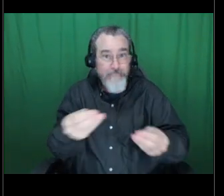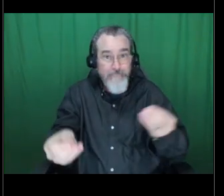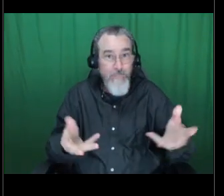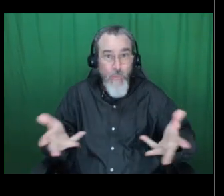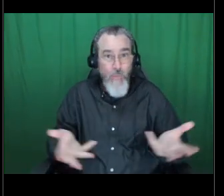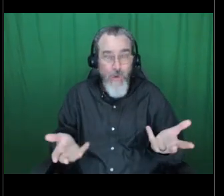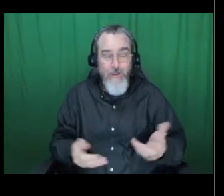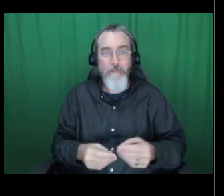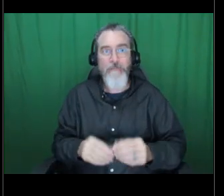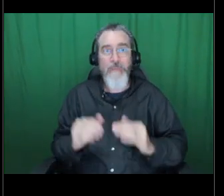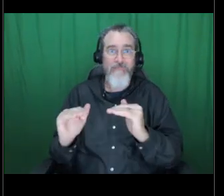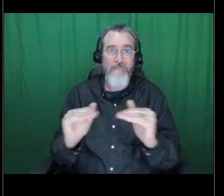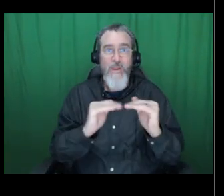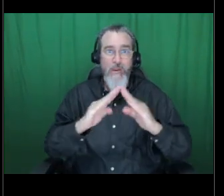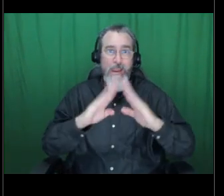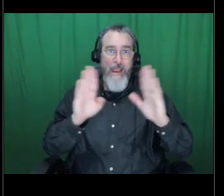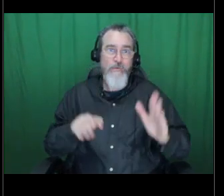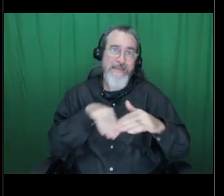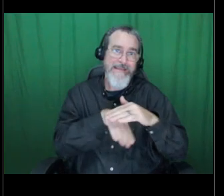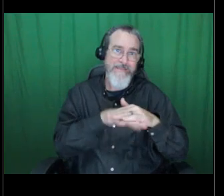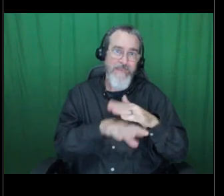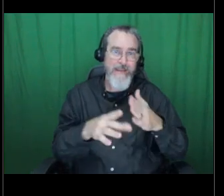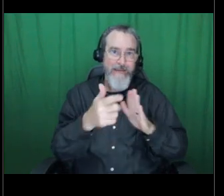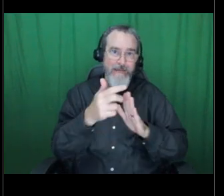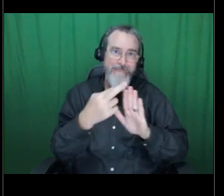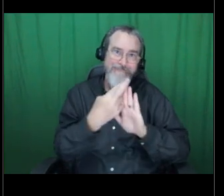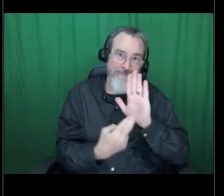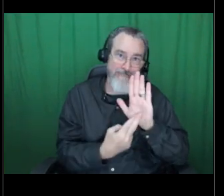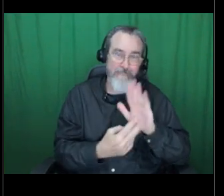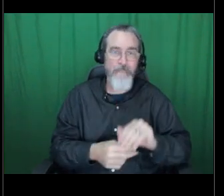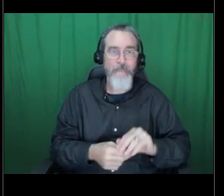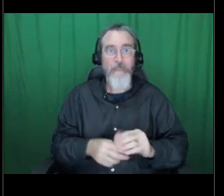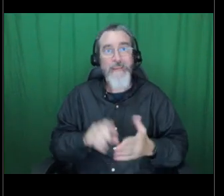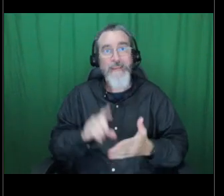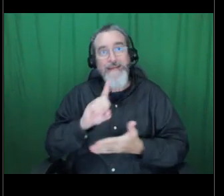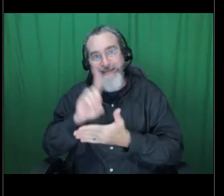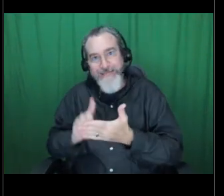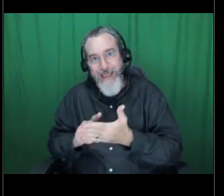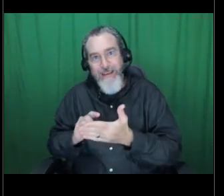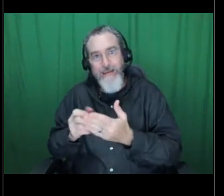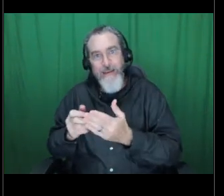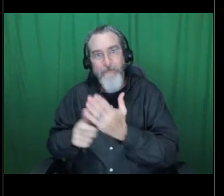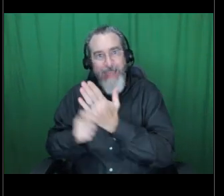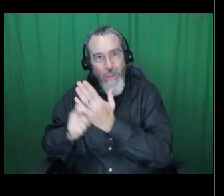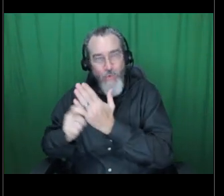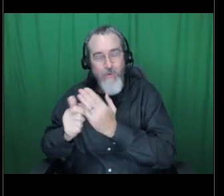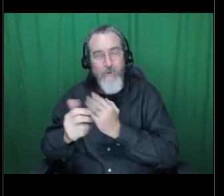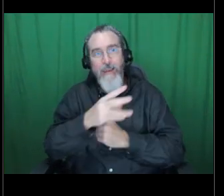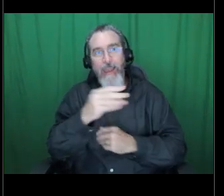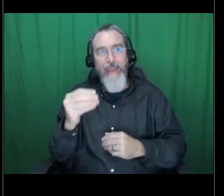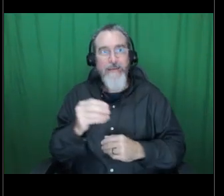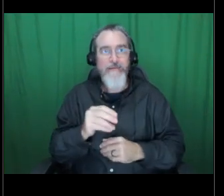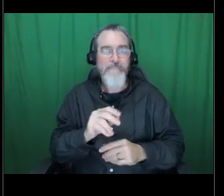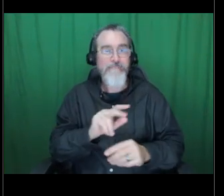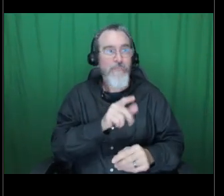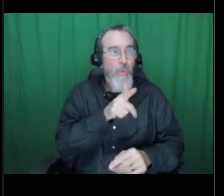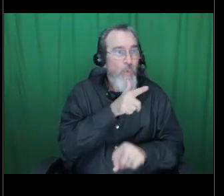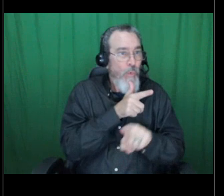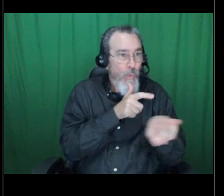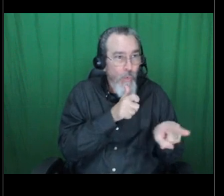Guidelines, the Fair Housing Act Design Manual, and the Participant Workbook.